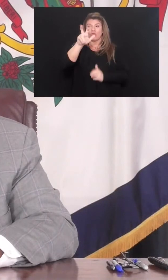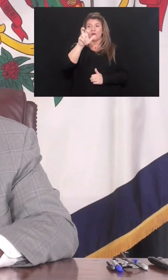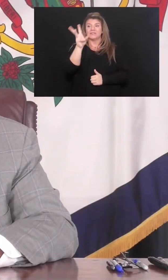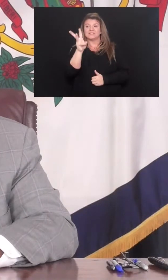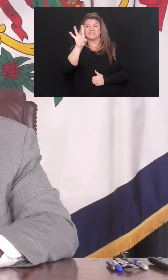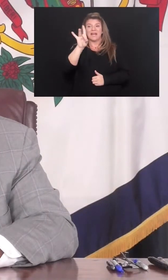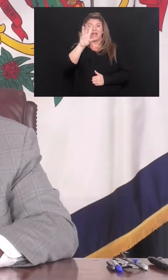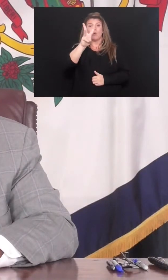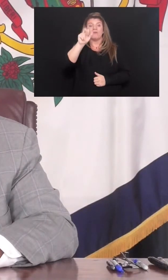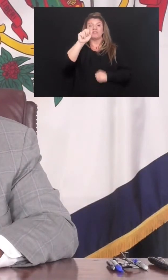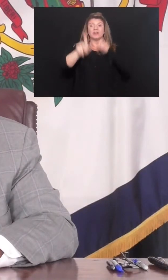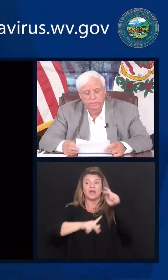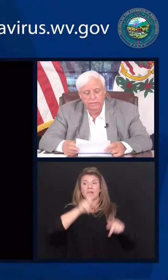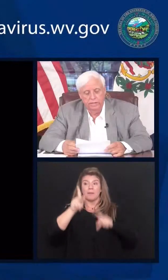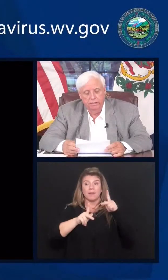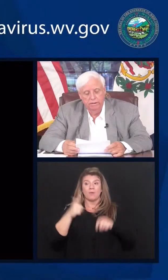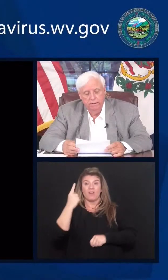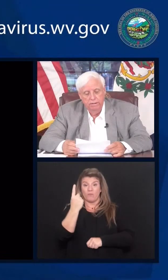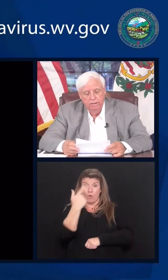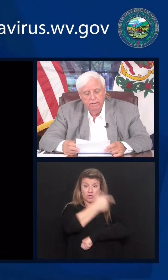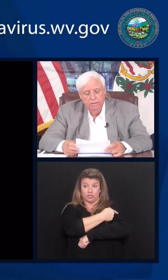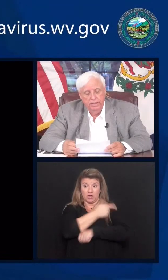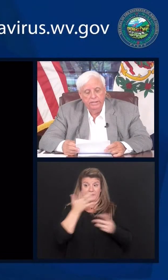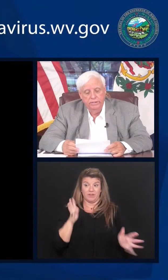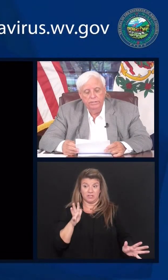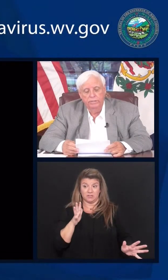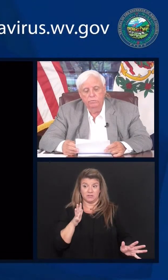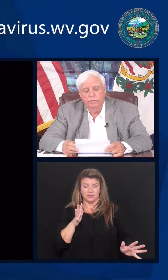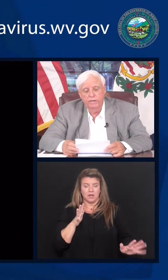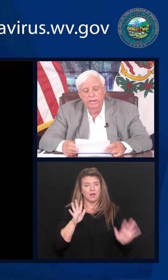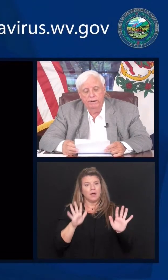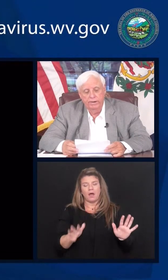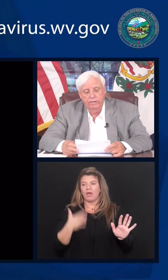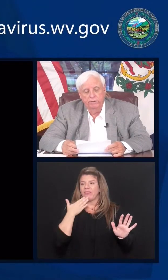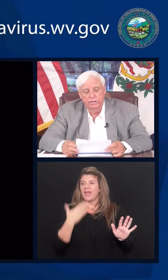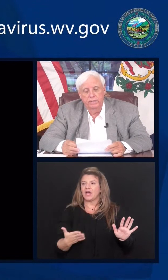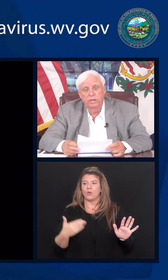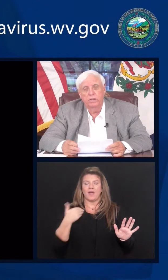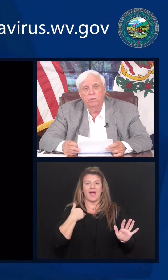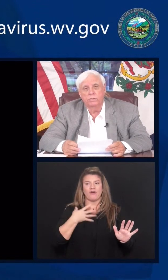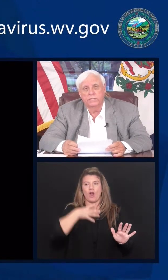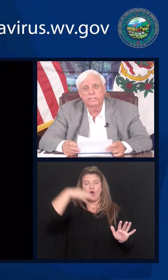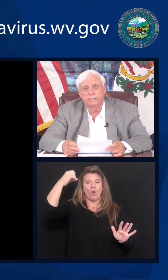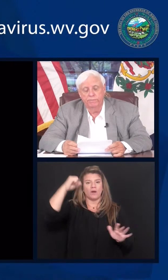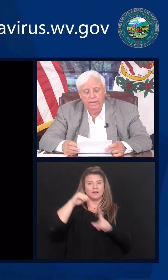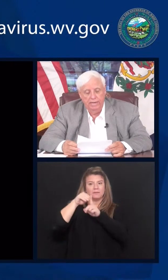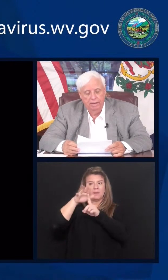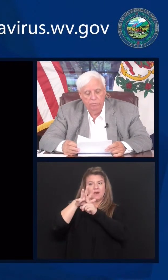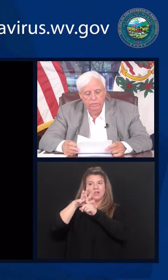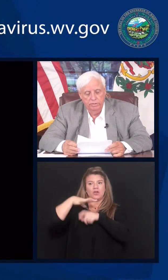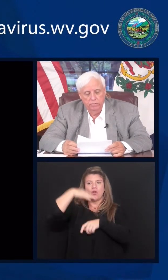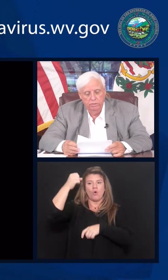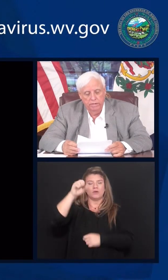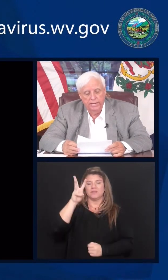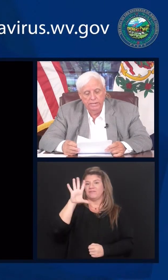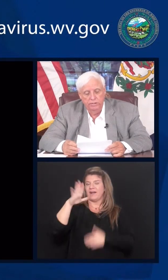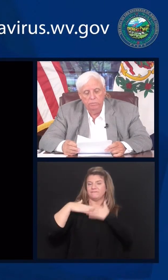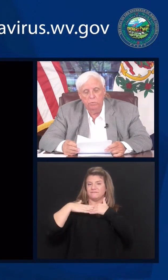1,153,368 West Virginians with at least 1 shot. Thank goodness we've got our elderly over 65 with